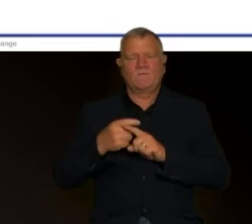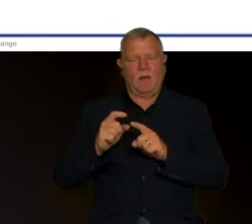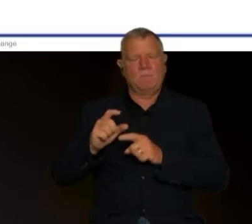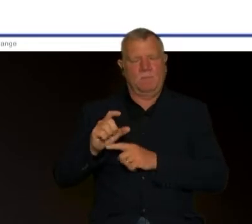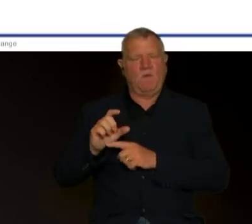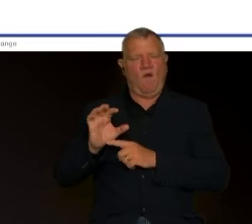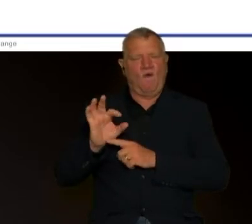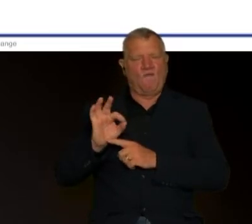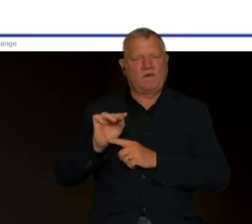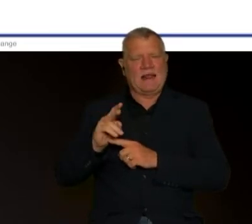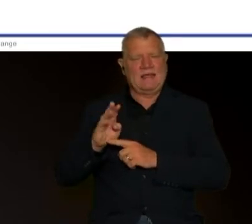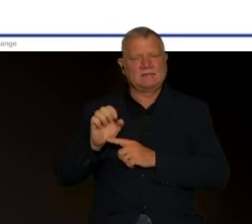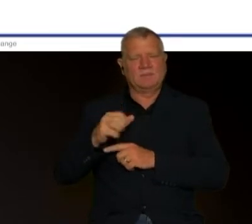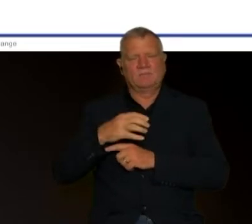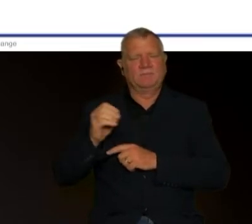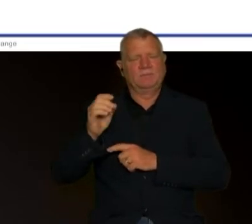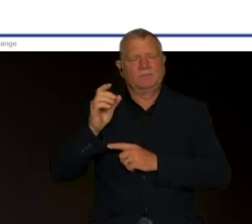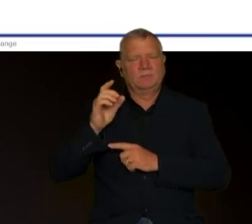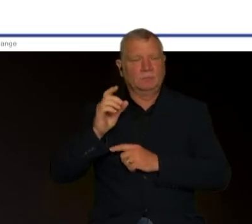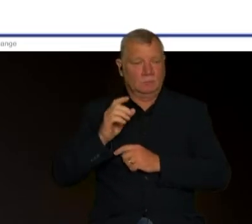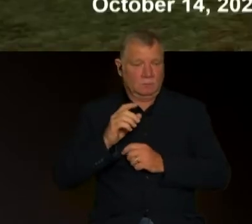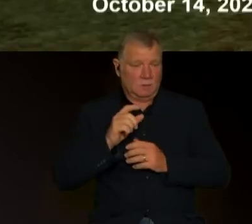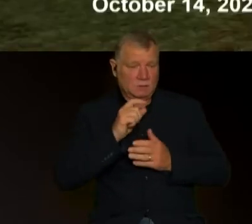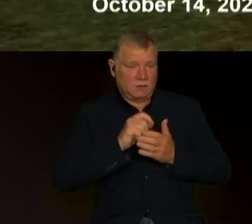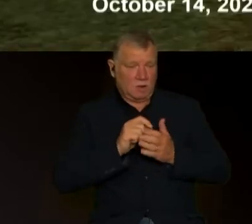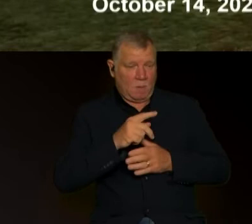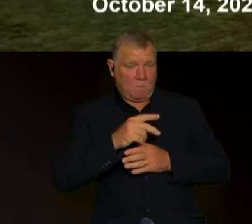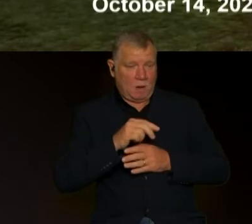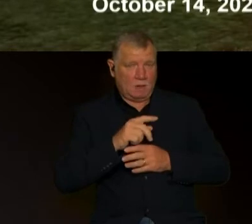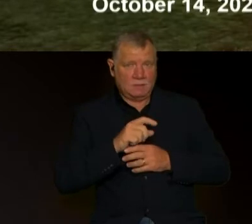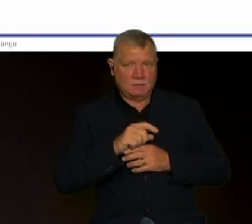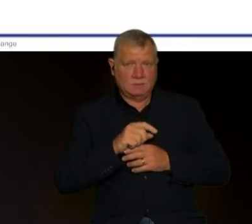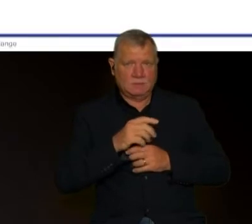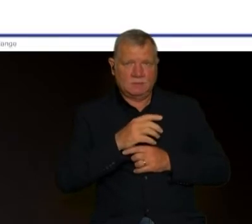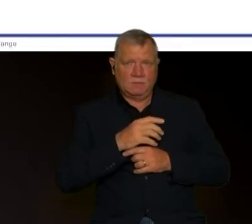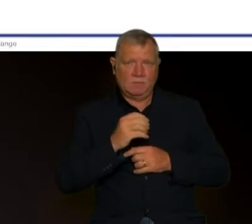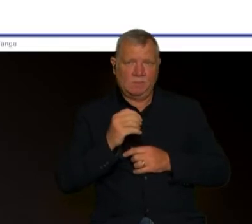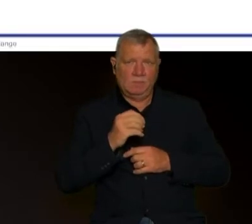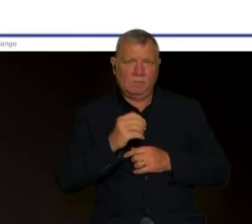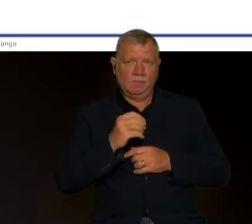governor's mentions, so support, and